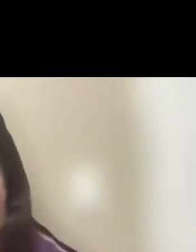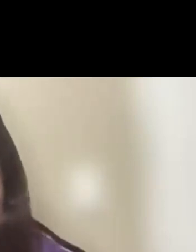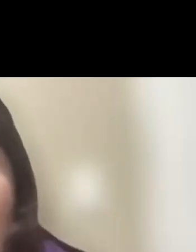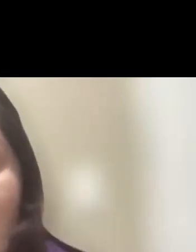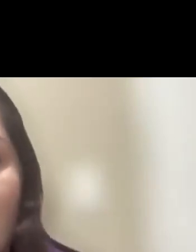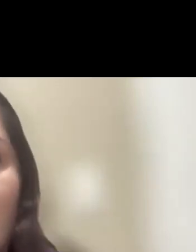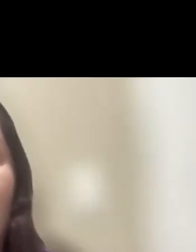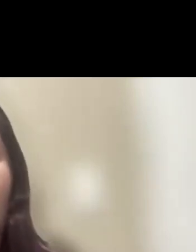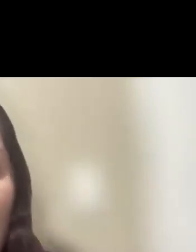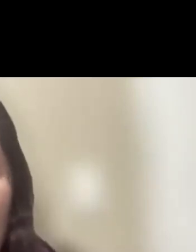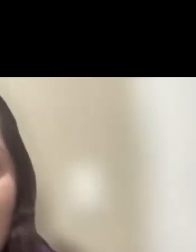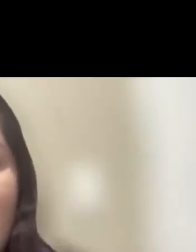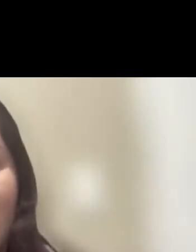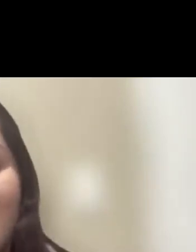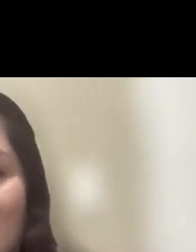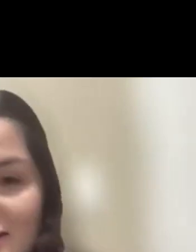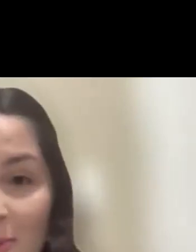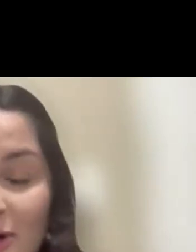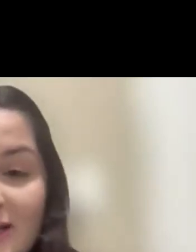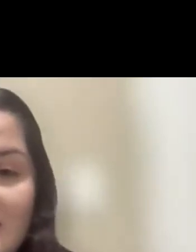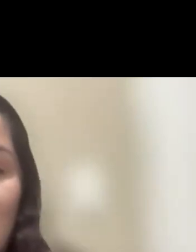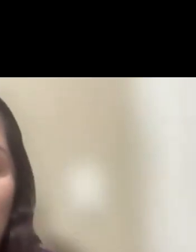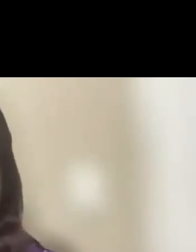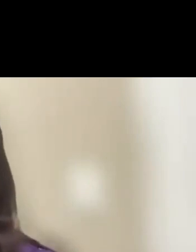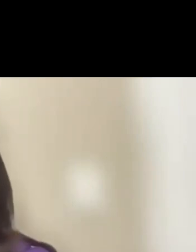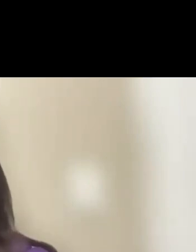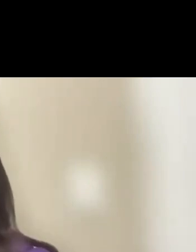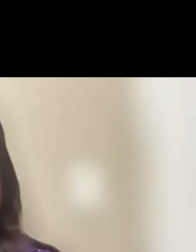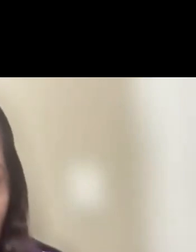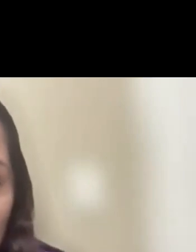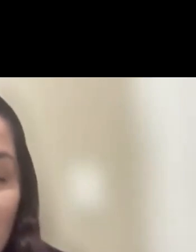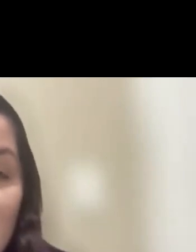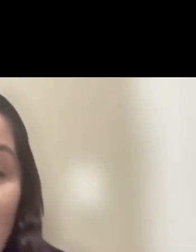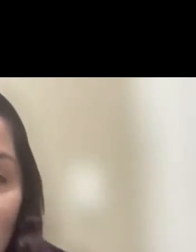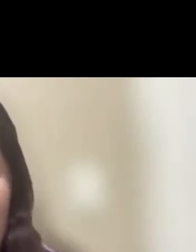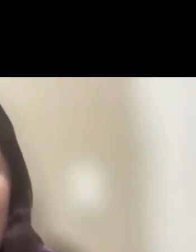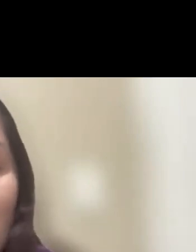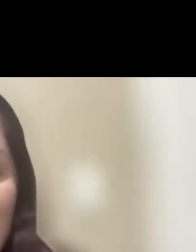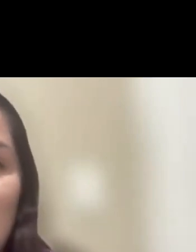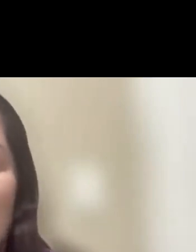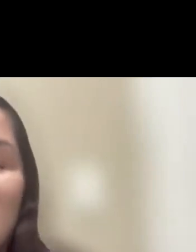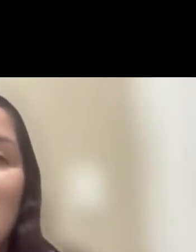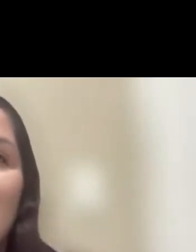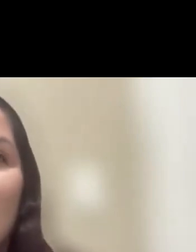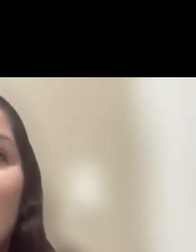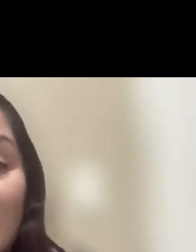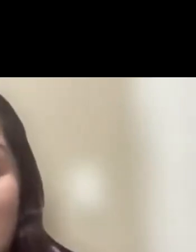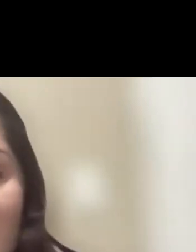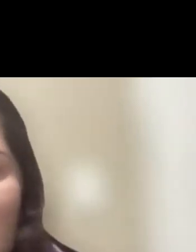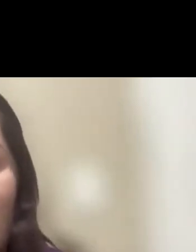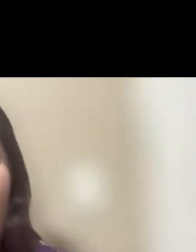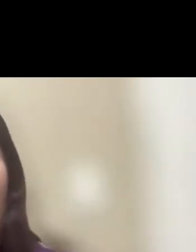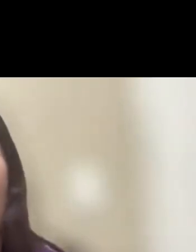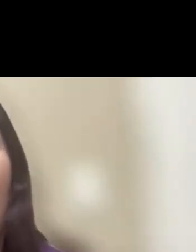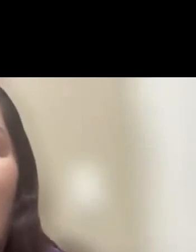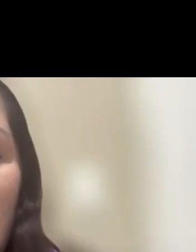was our main breadwinner. We couldn't afford to stop working and fully take care of him, but he also needed full-time attention. So we were